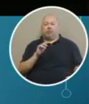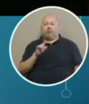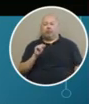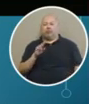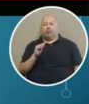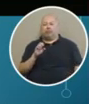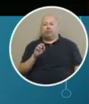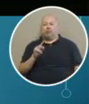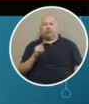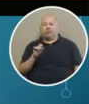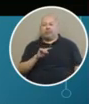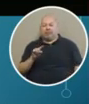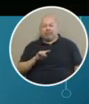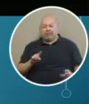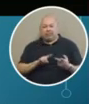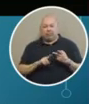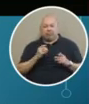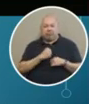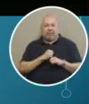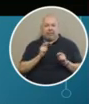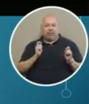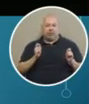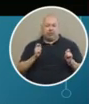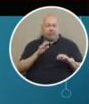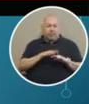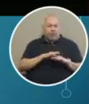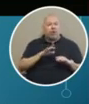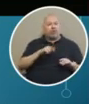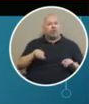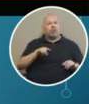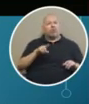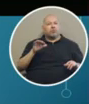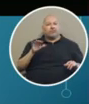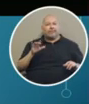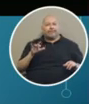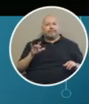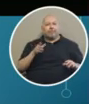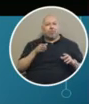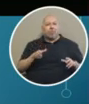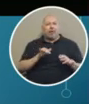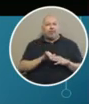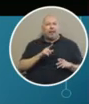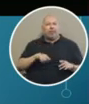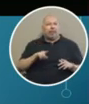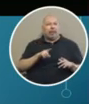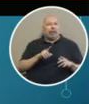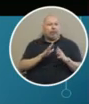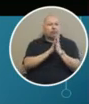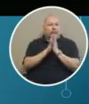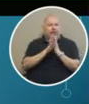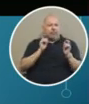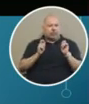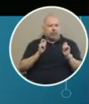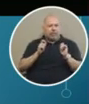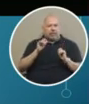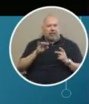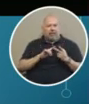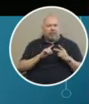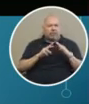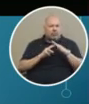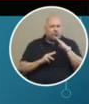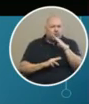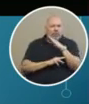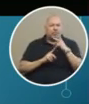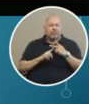Nicole Cody, but they'll be making adjustments based on the way that their traffic has changed, whether it's the